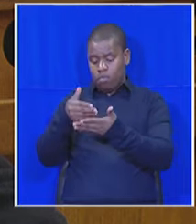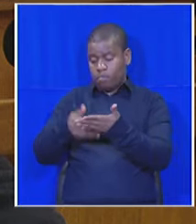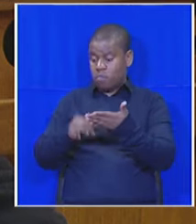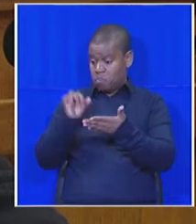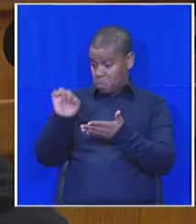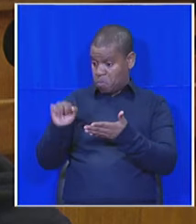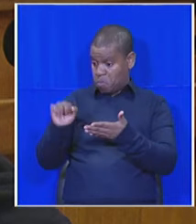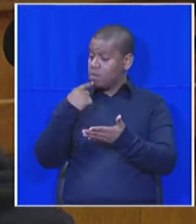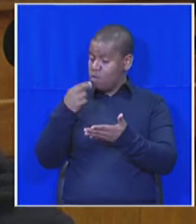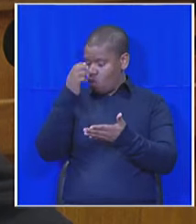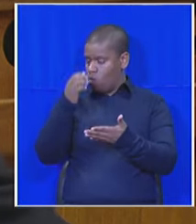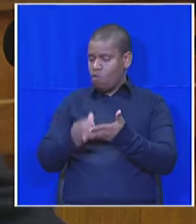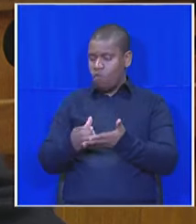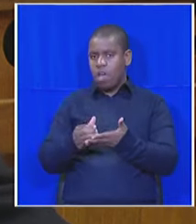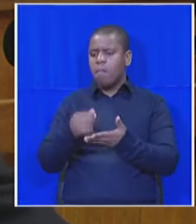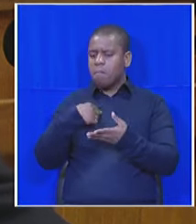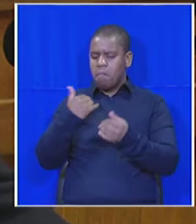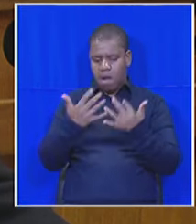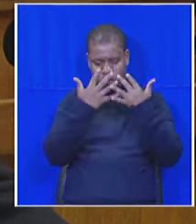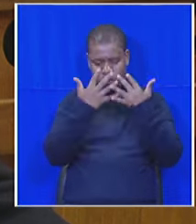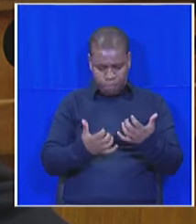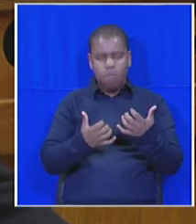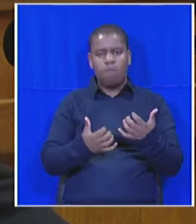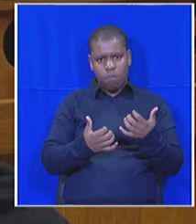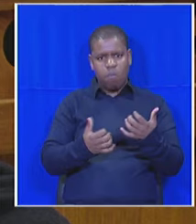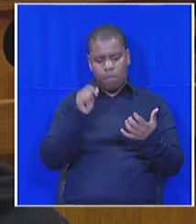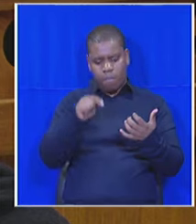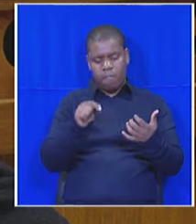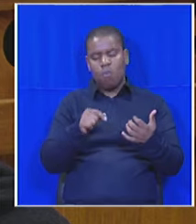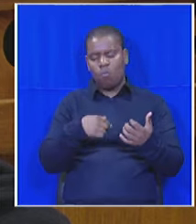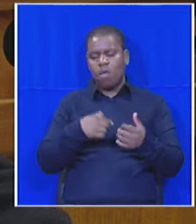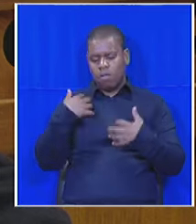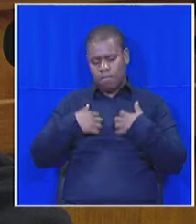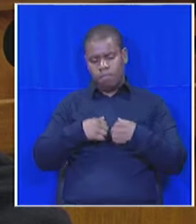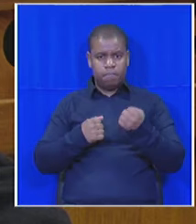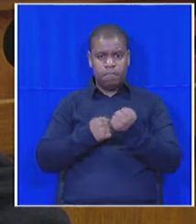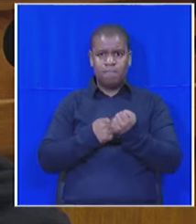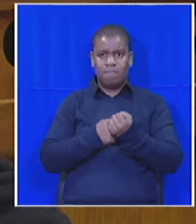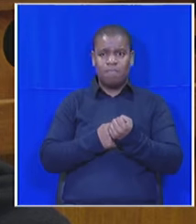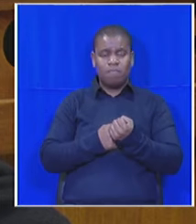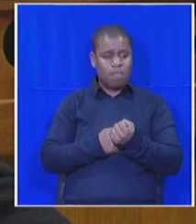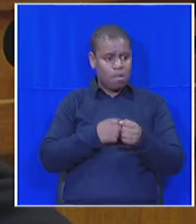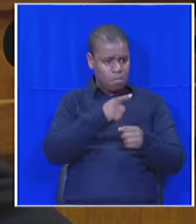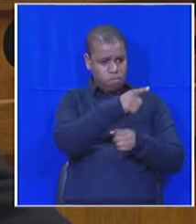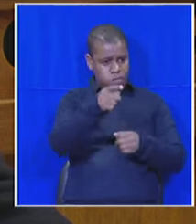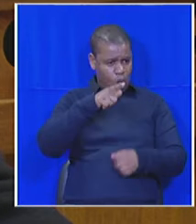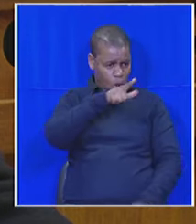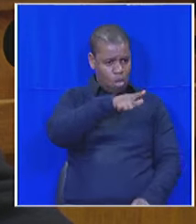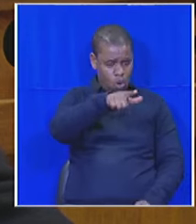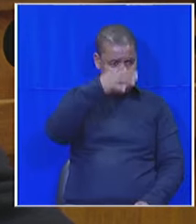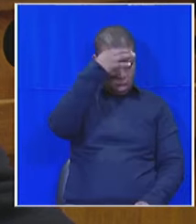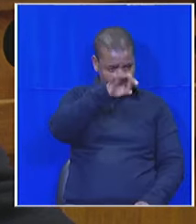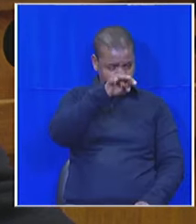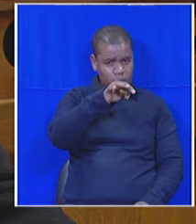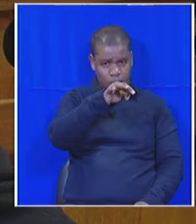And yet, this budget that we are asked to approve today significantly decreases the funding available to the local government support and